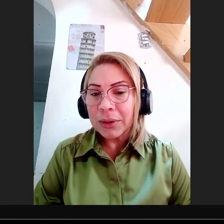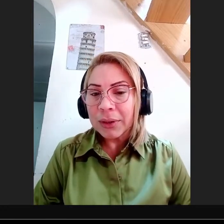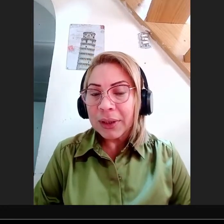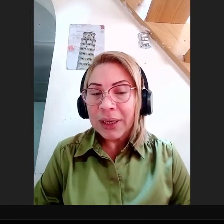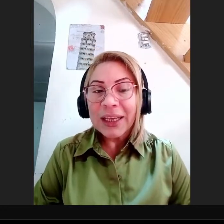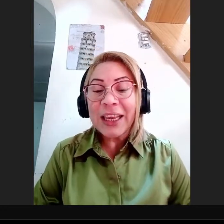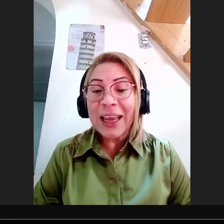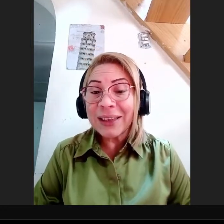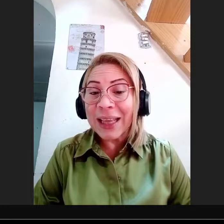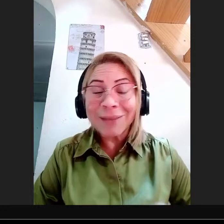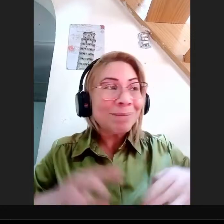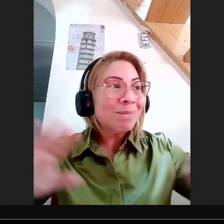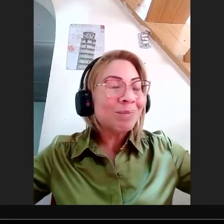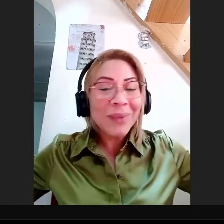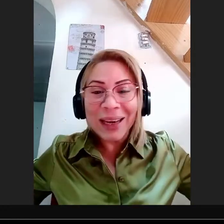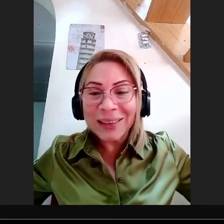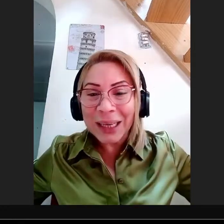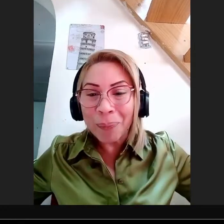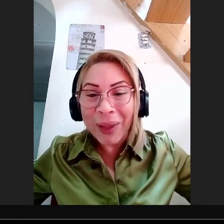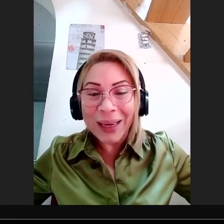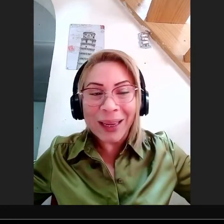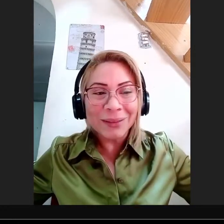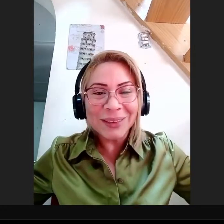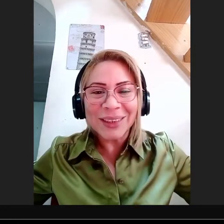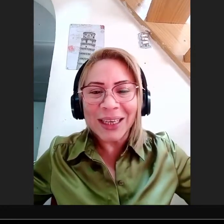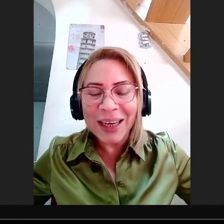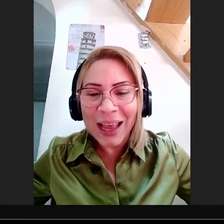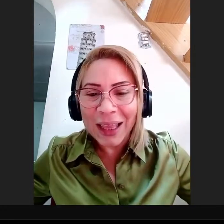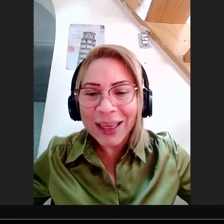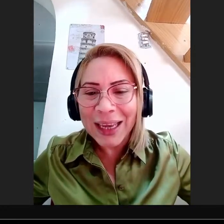all we earned was discrimination